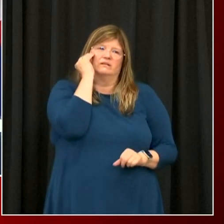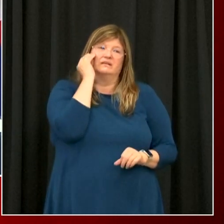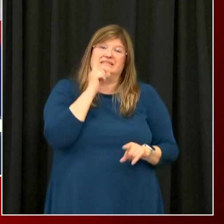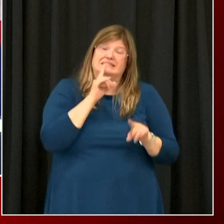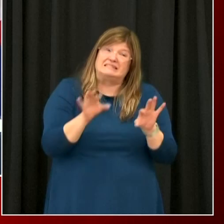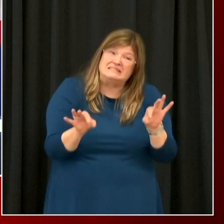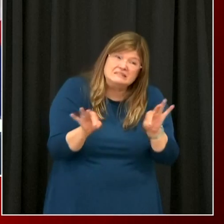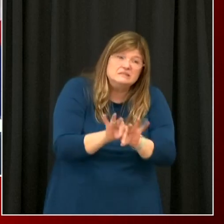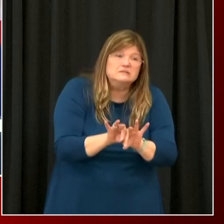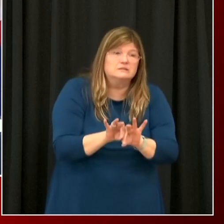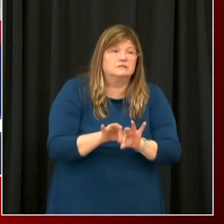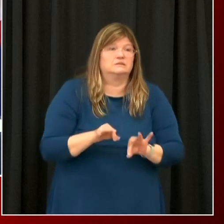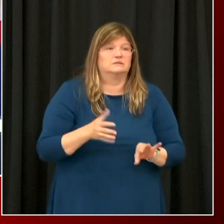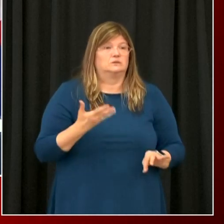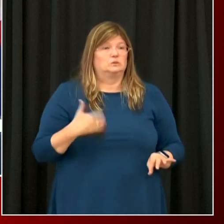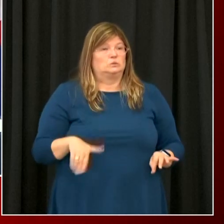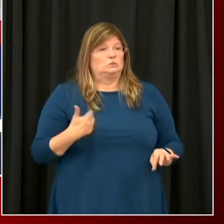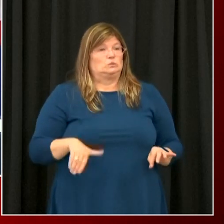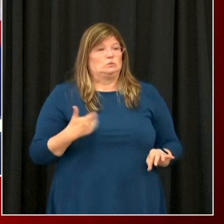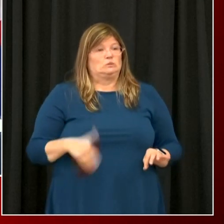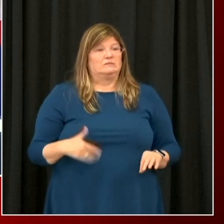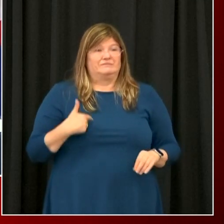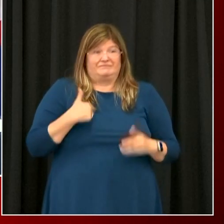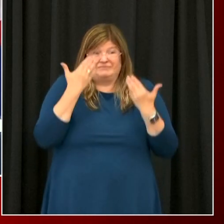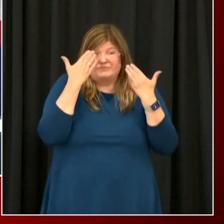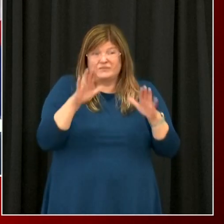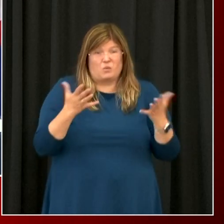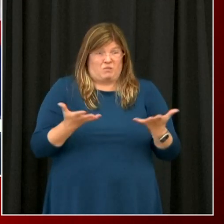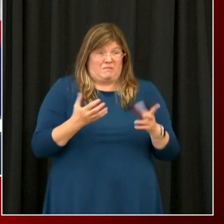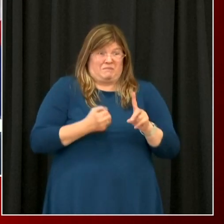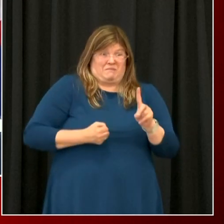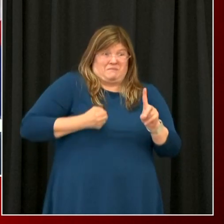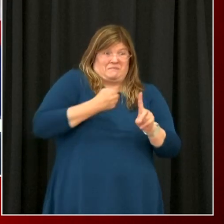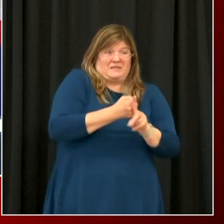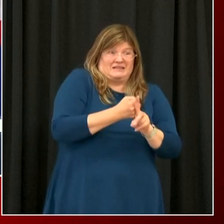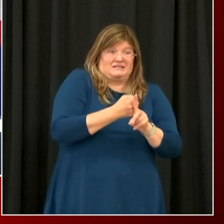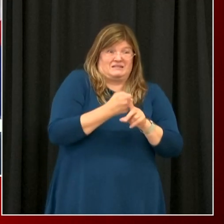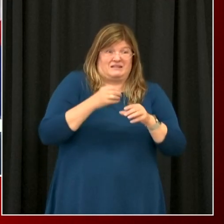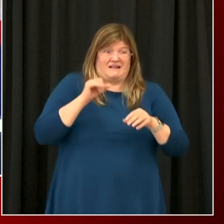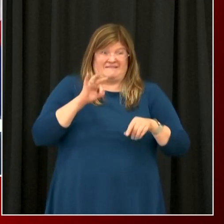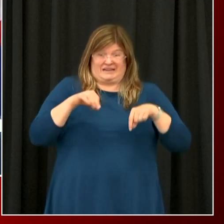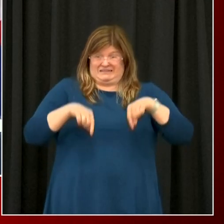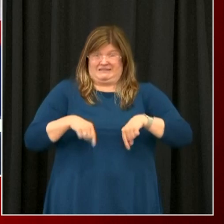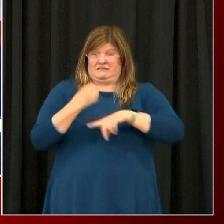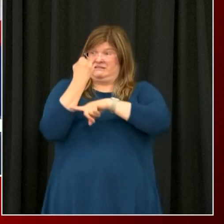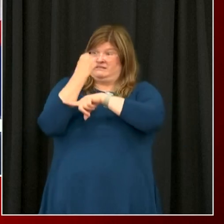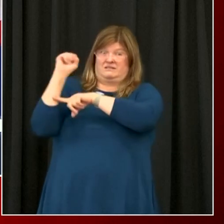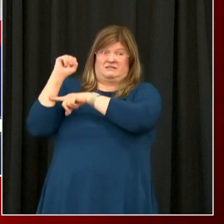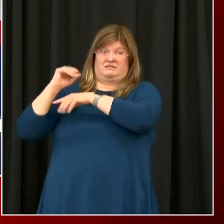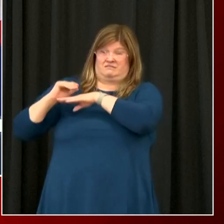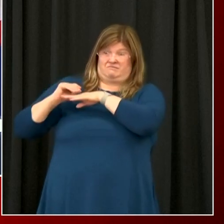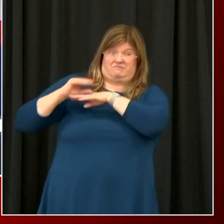important. We don't know what the impact of these demonstrations will be on our